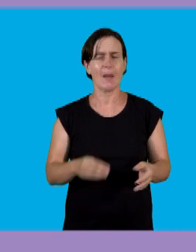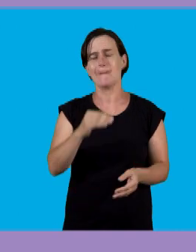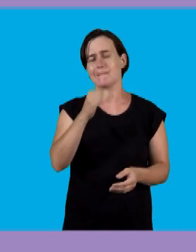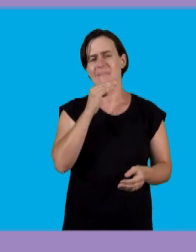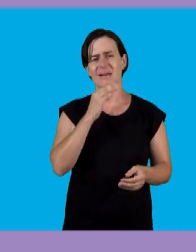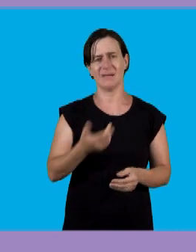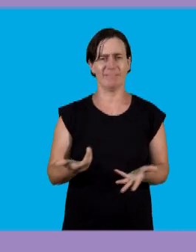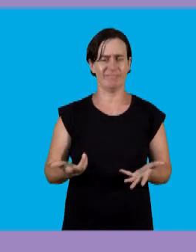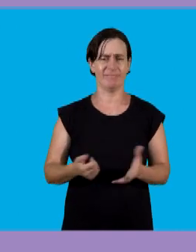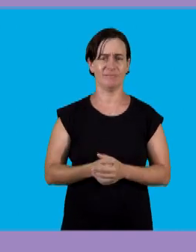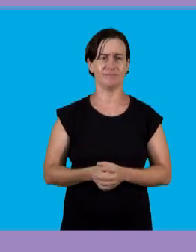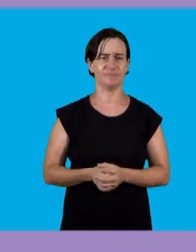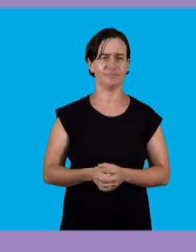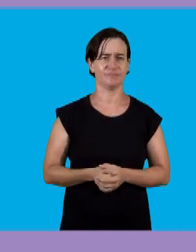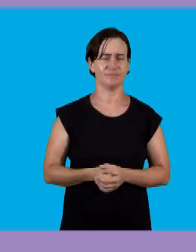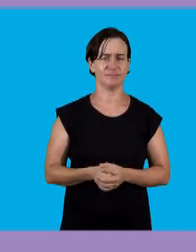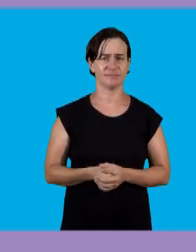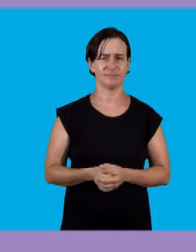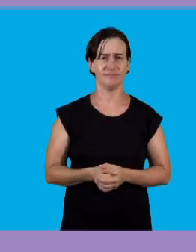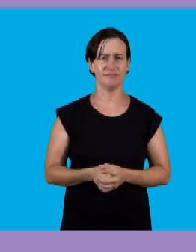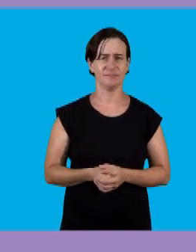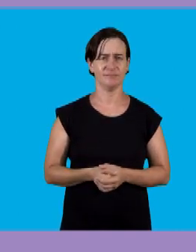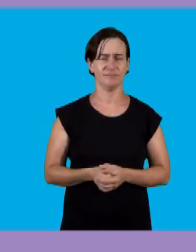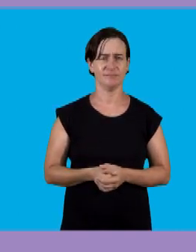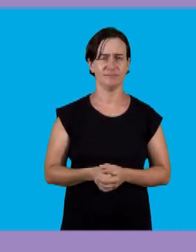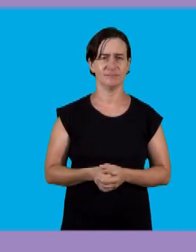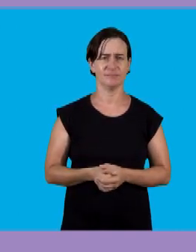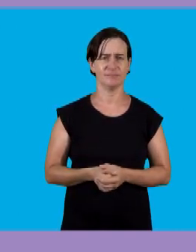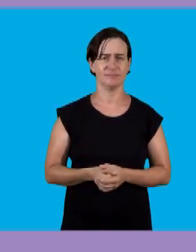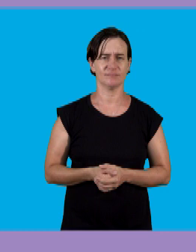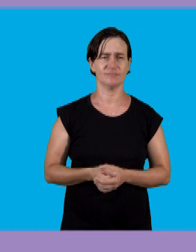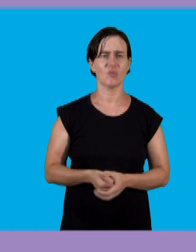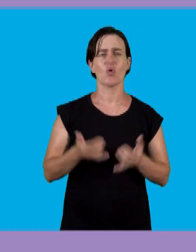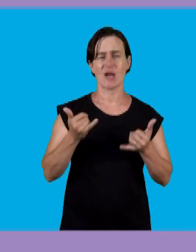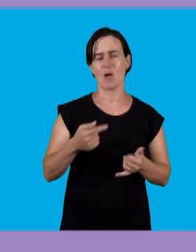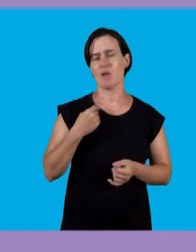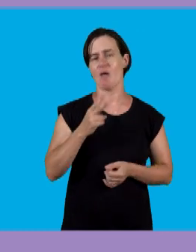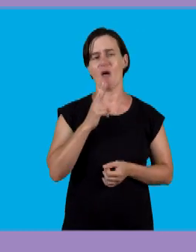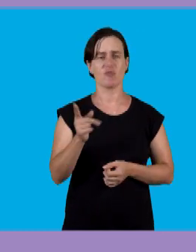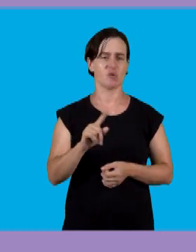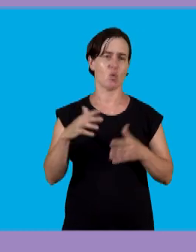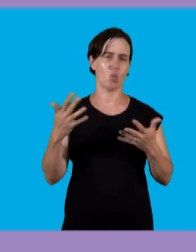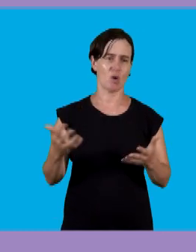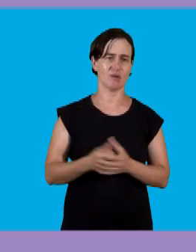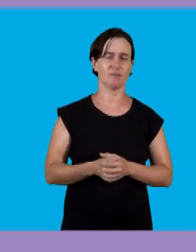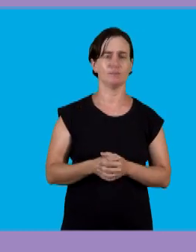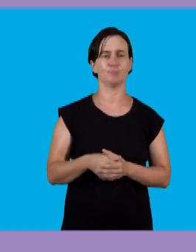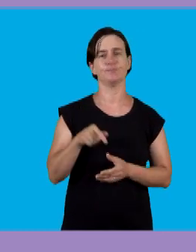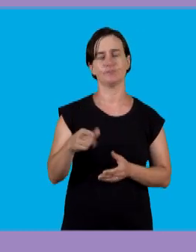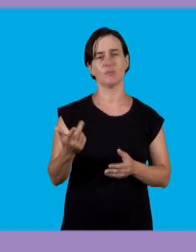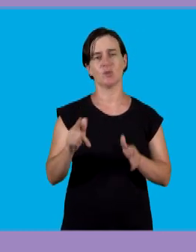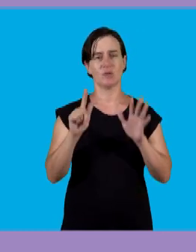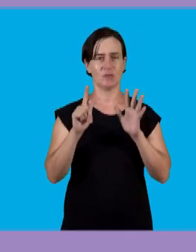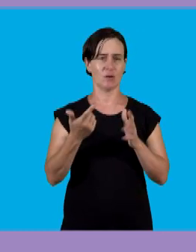the exponent belongs to the x and not the 7, so we are only going to say x exponent 0 is equals